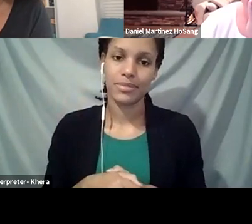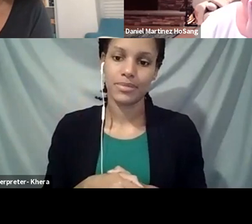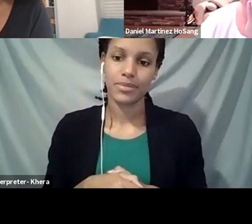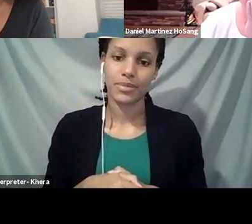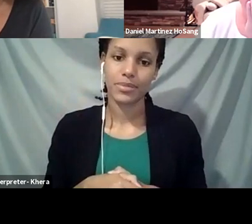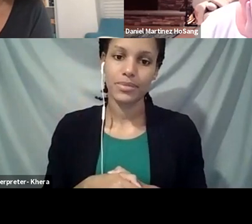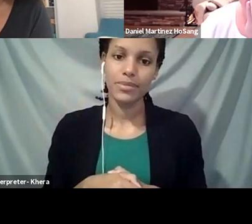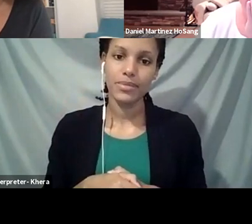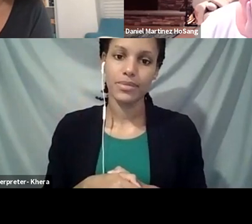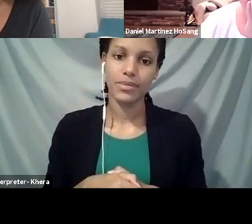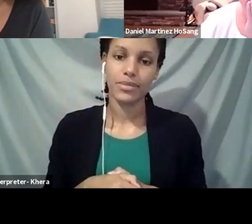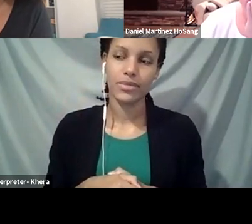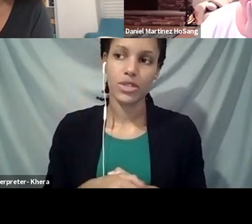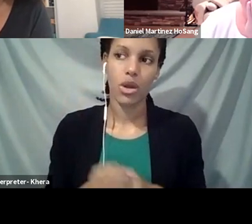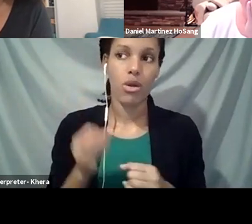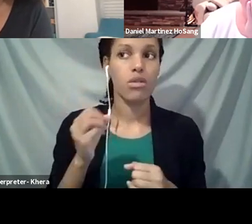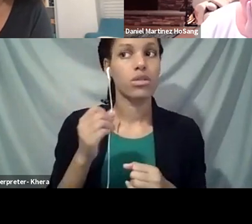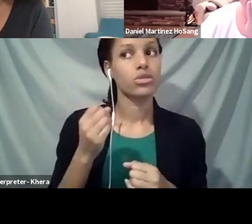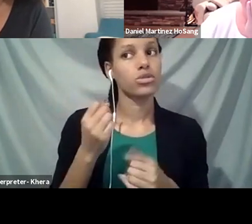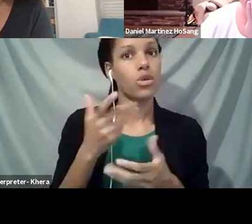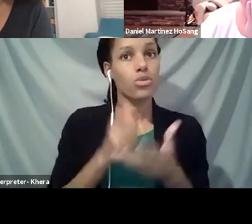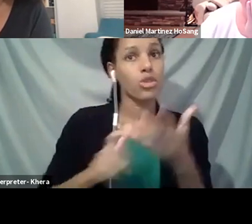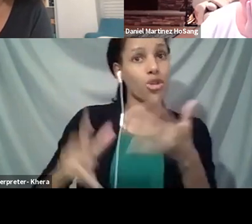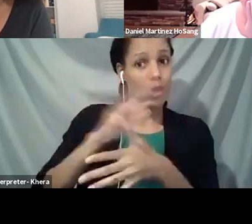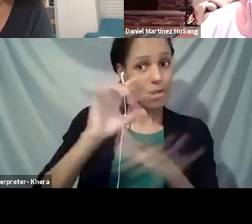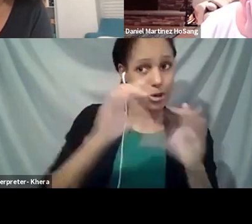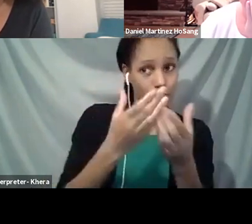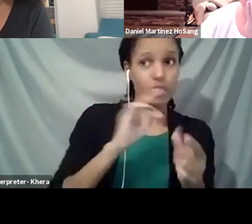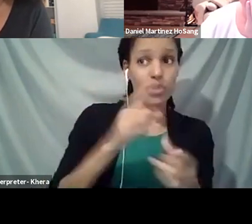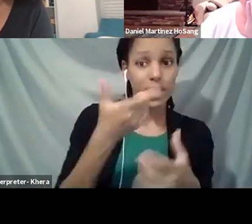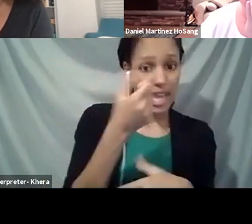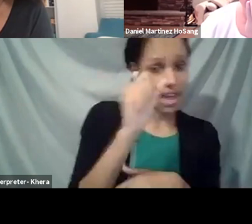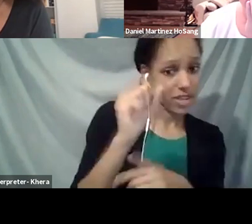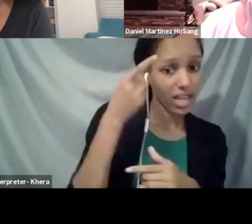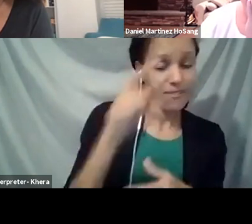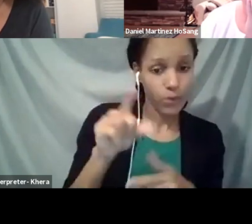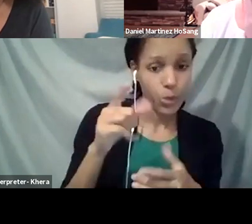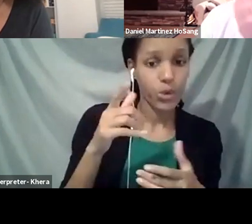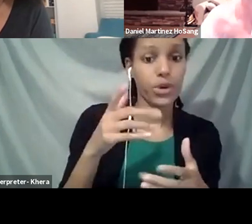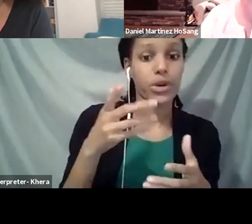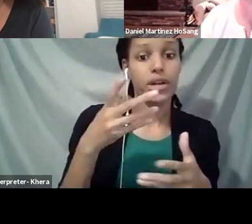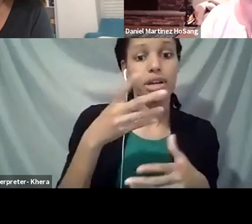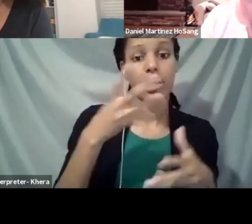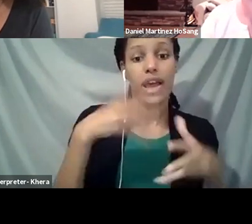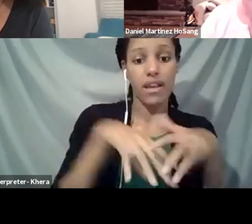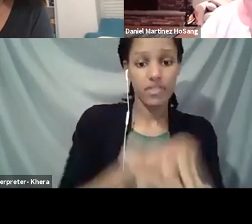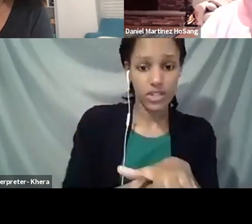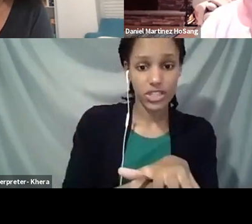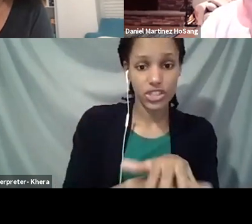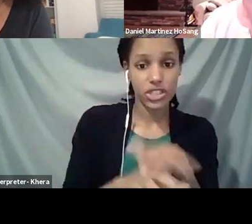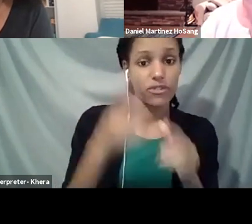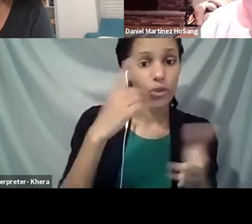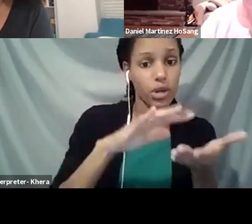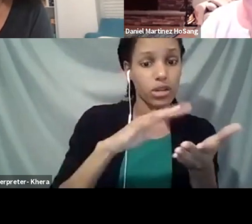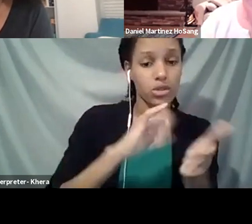That one of the primary groups in New York City that's advocating for school integration is called Integrate NYC. They are a youth-led group. And so I met